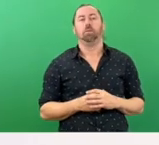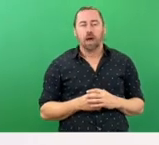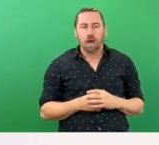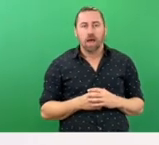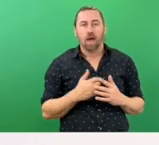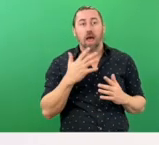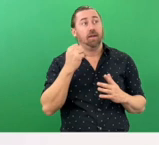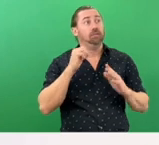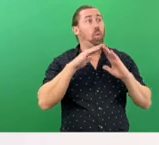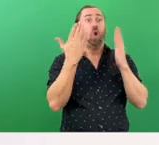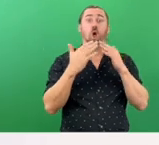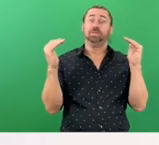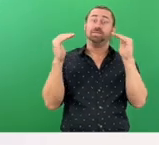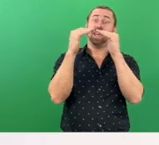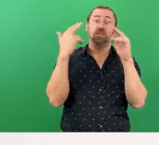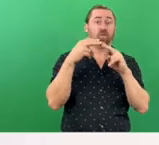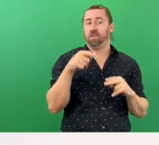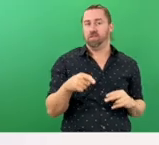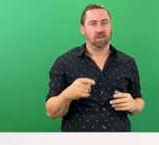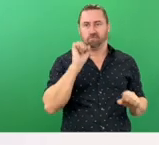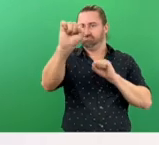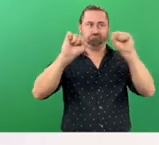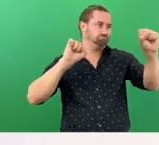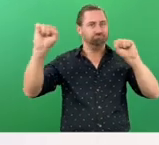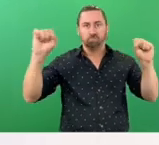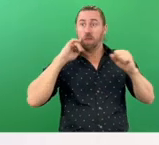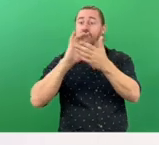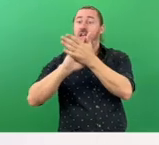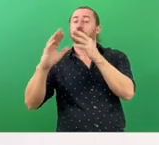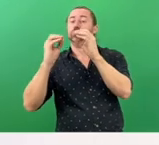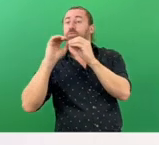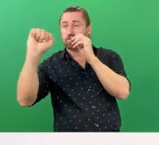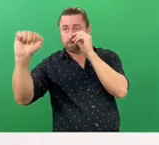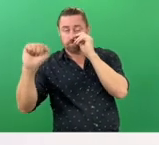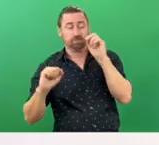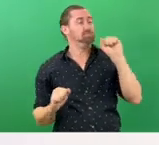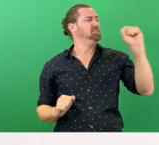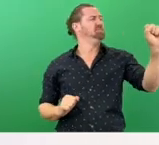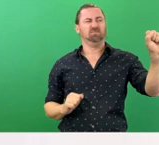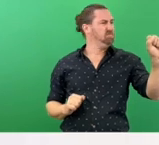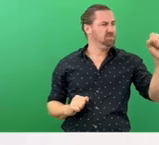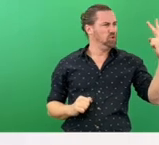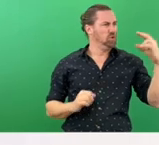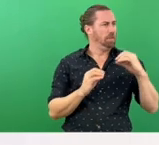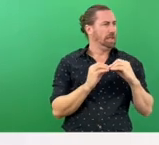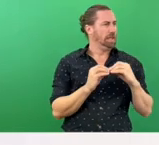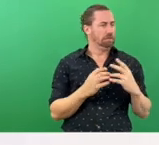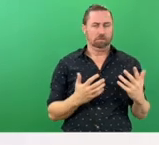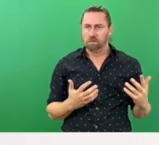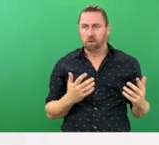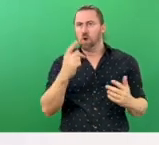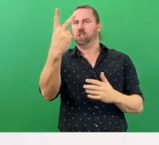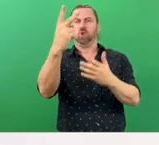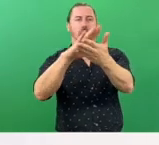there is no international standard for pencils. So one pencil's manufacturer, HB, might be like another pencil manufacturer's 2B